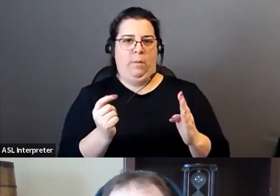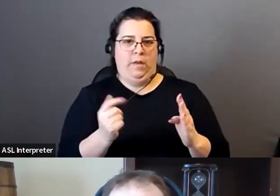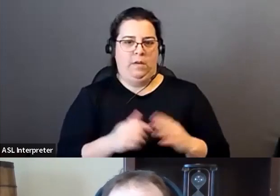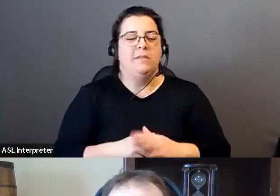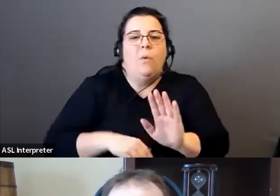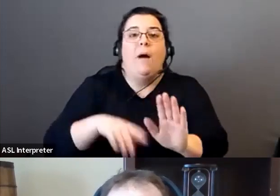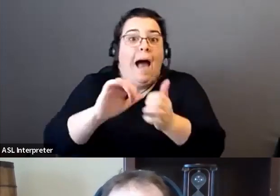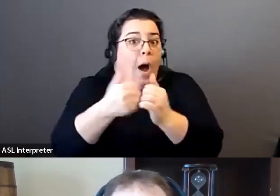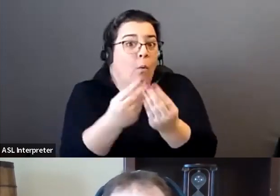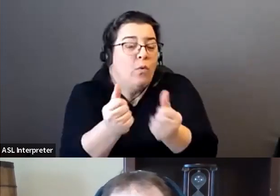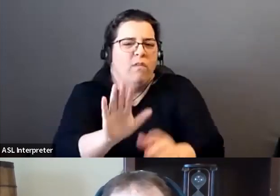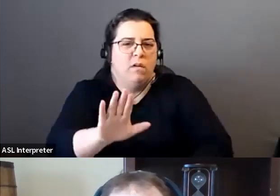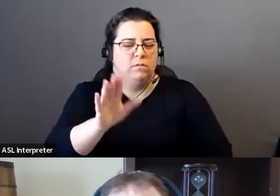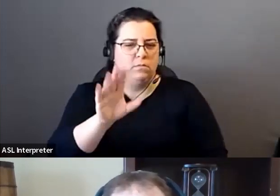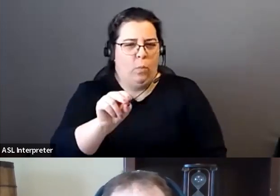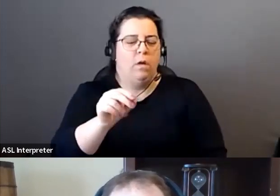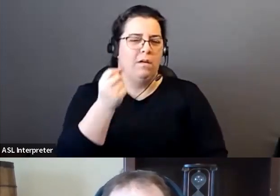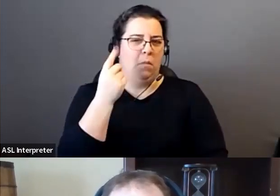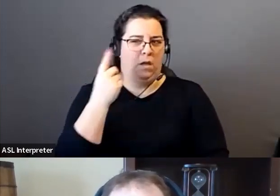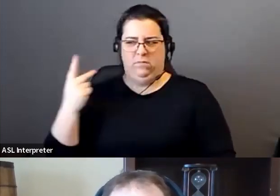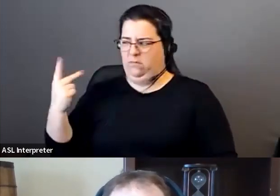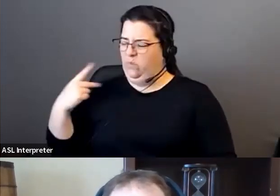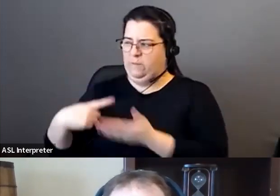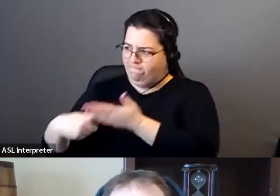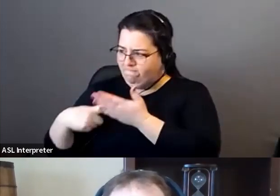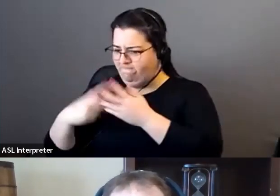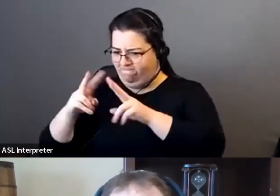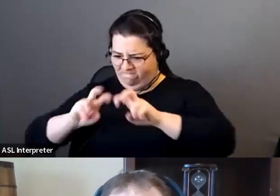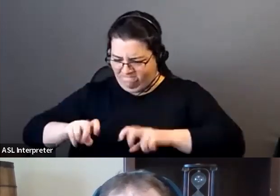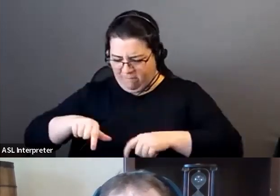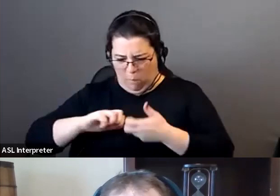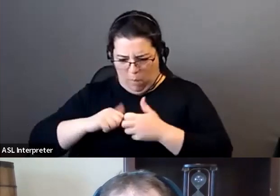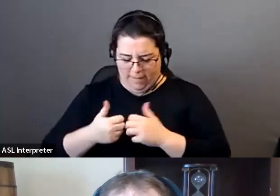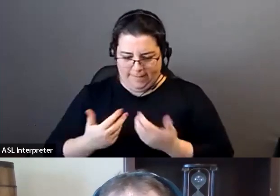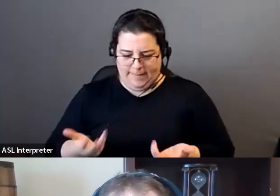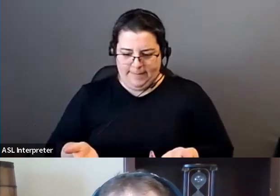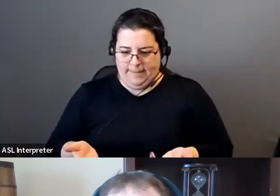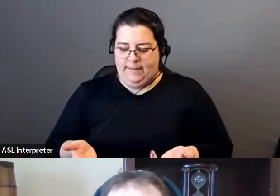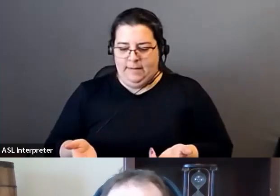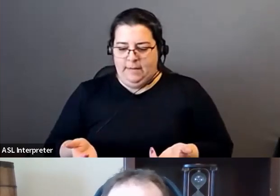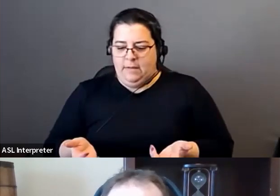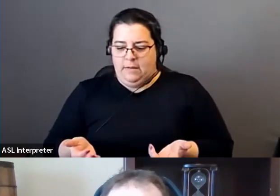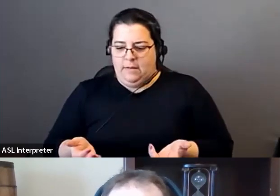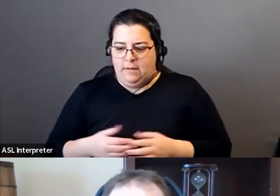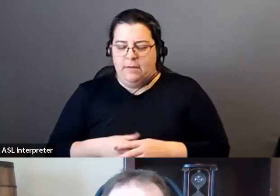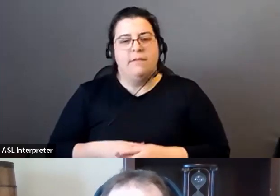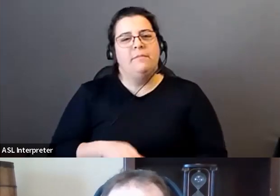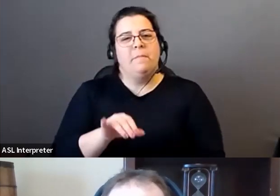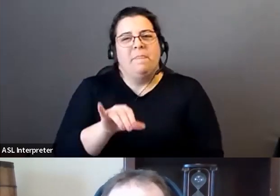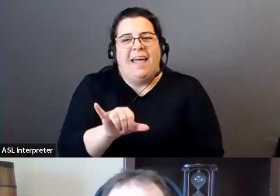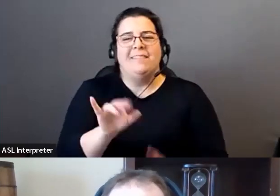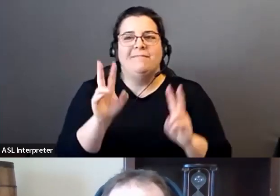solve this problem? But my co-founder and I were talking about how like these types of